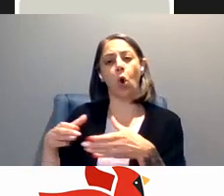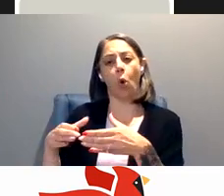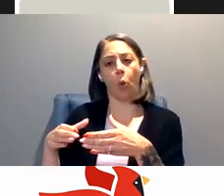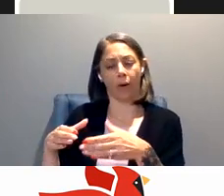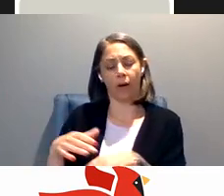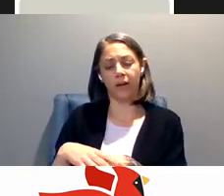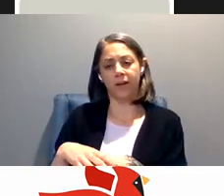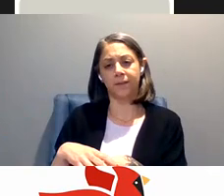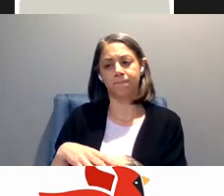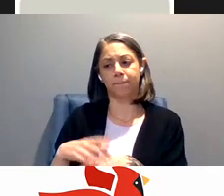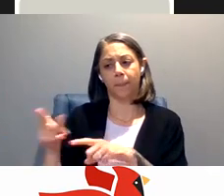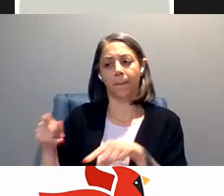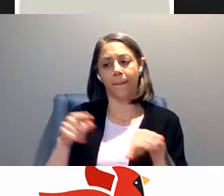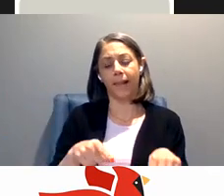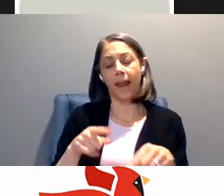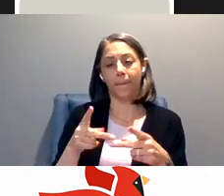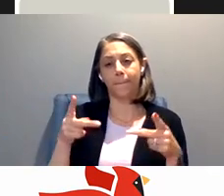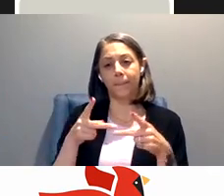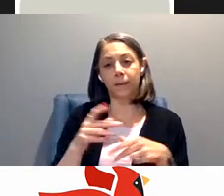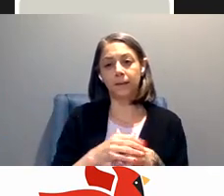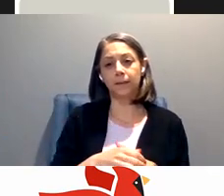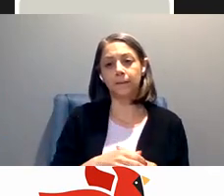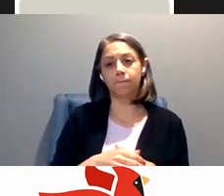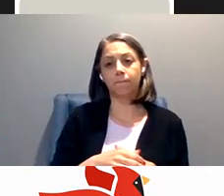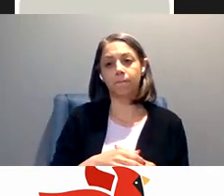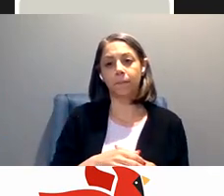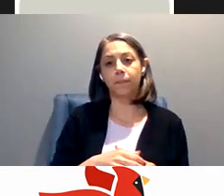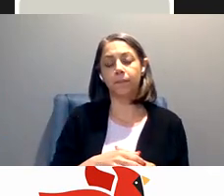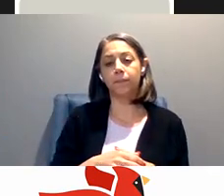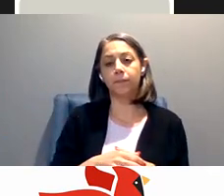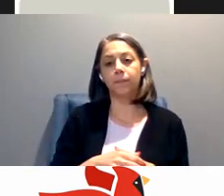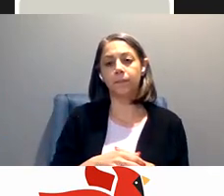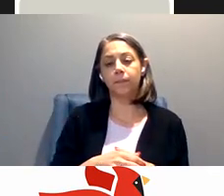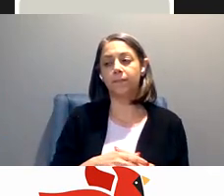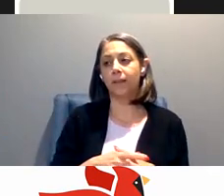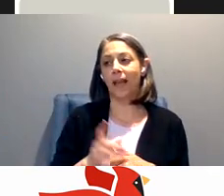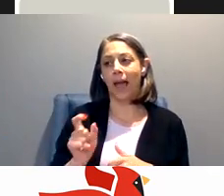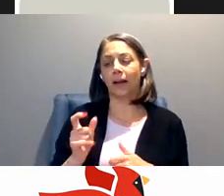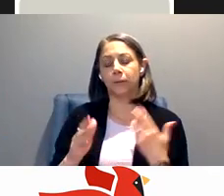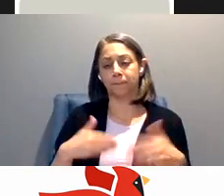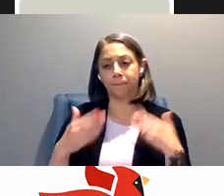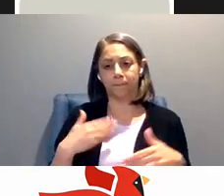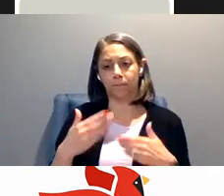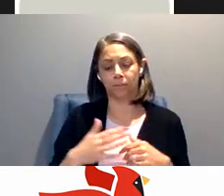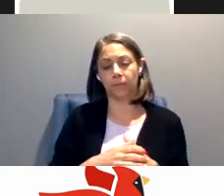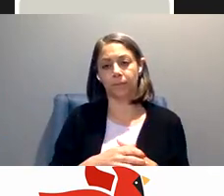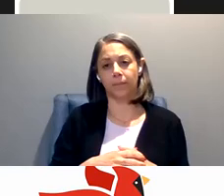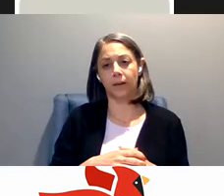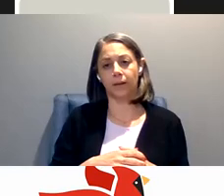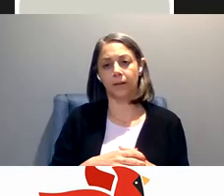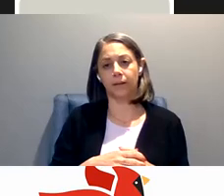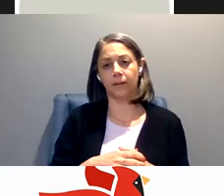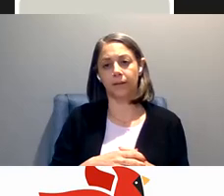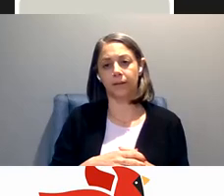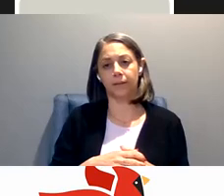came to a place where, they had to get moving on their